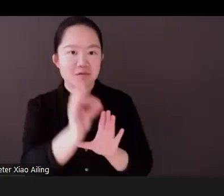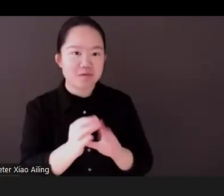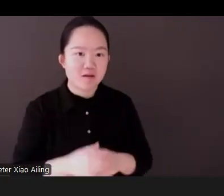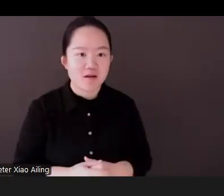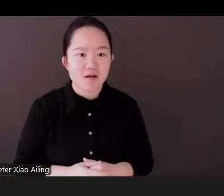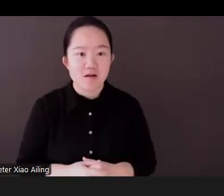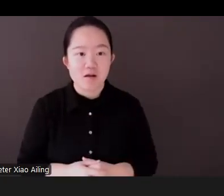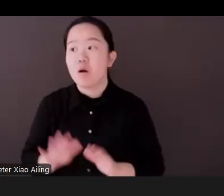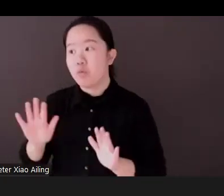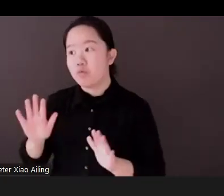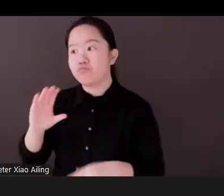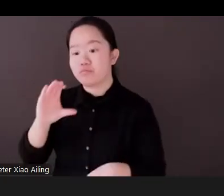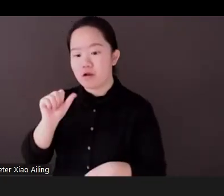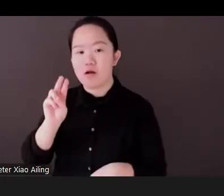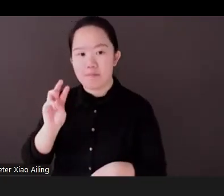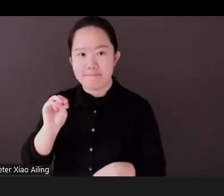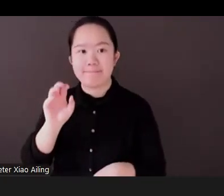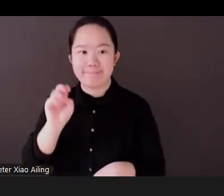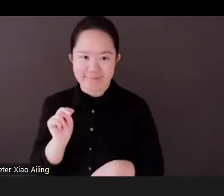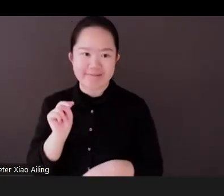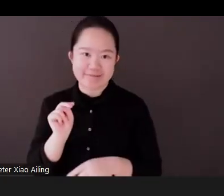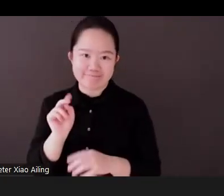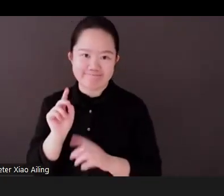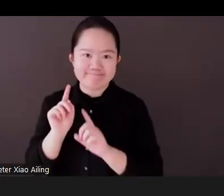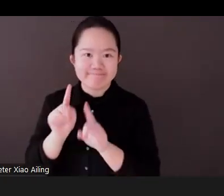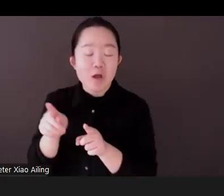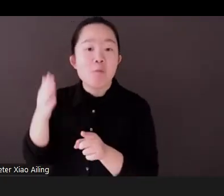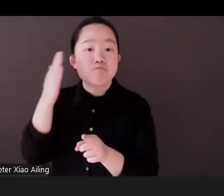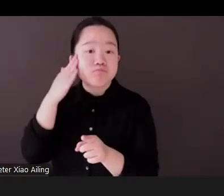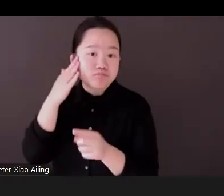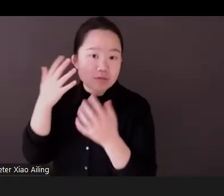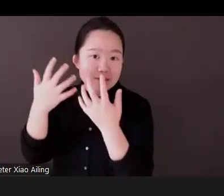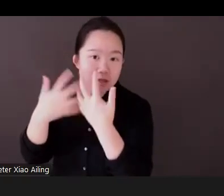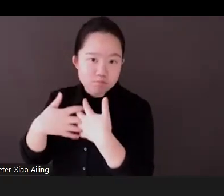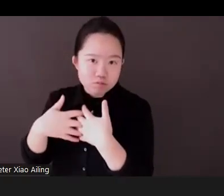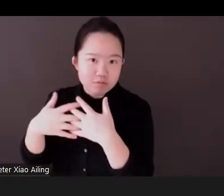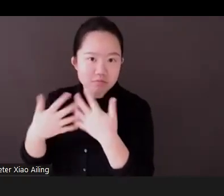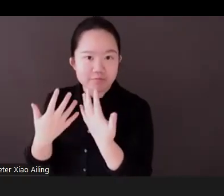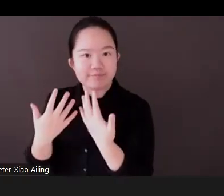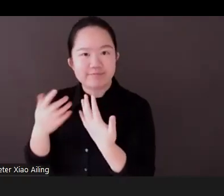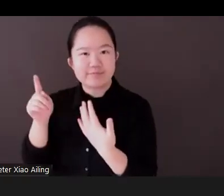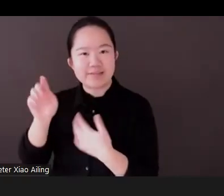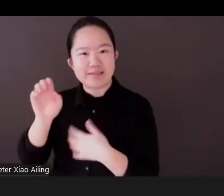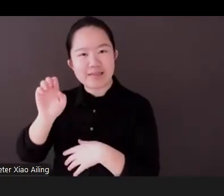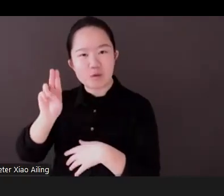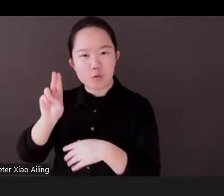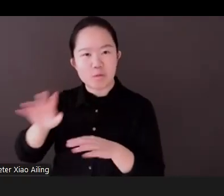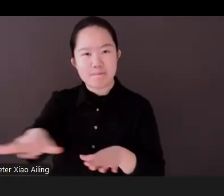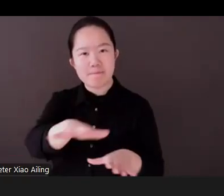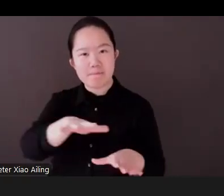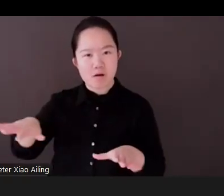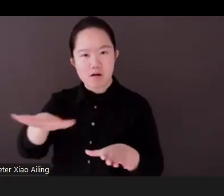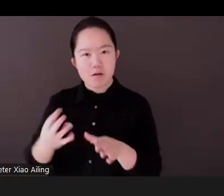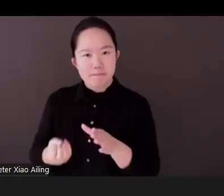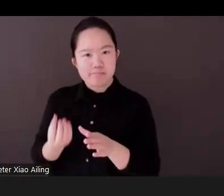can be subject to penalties for the non-compliance. So yes, it